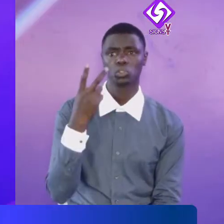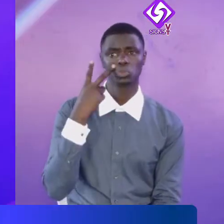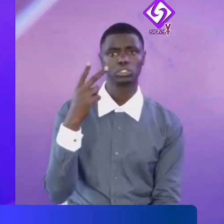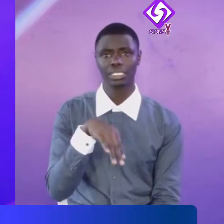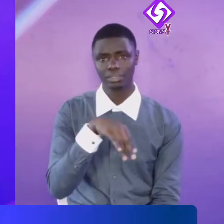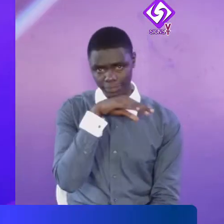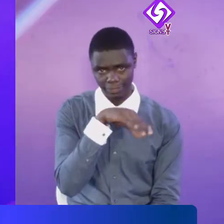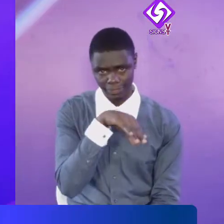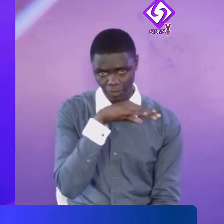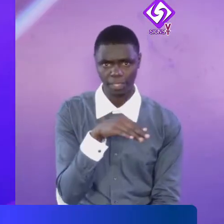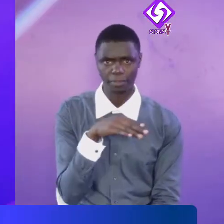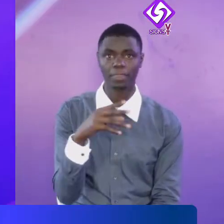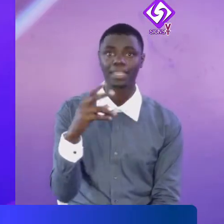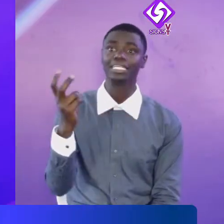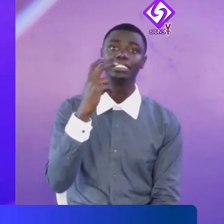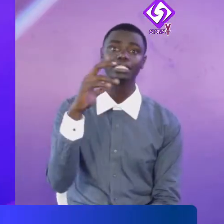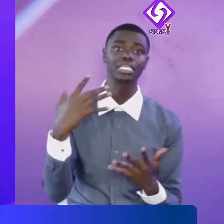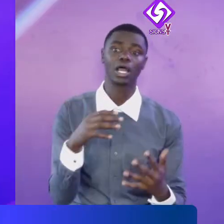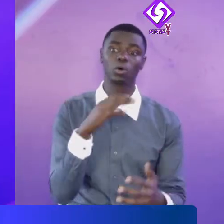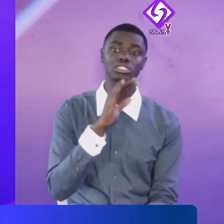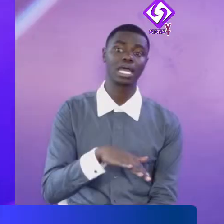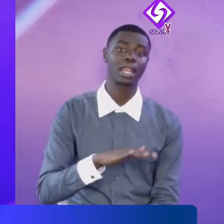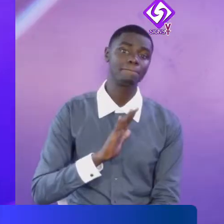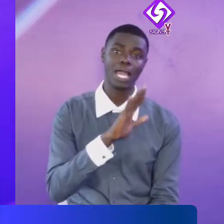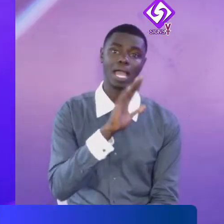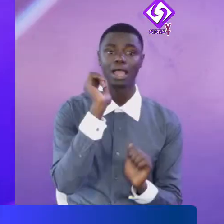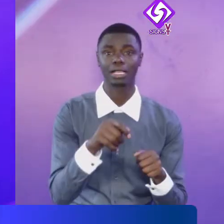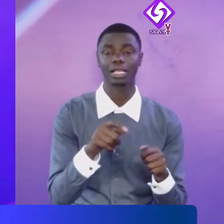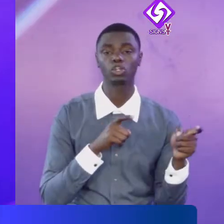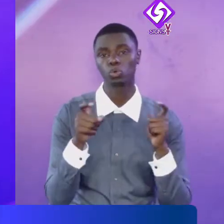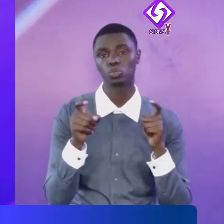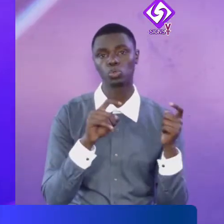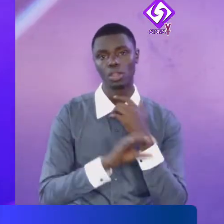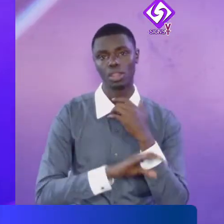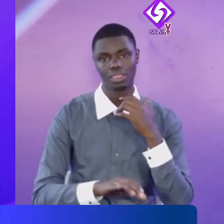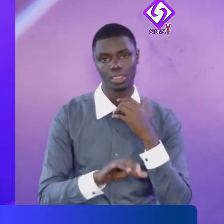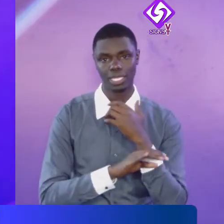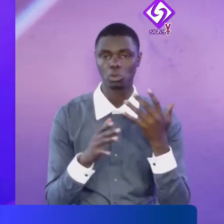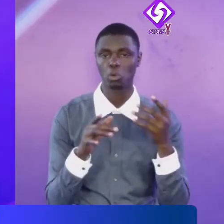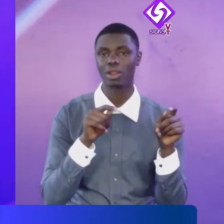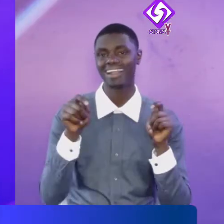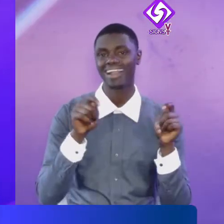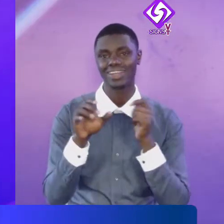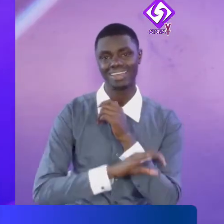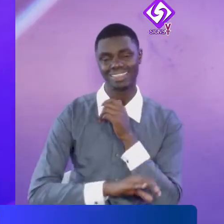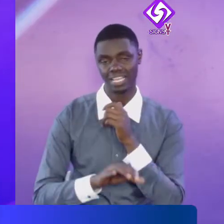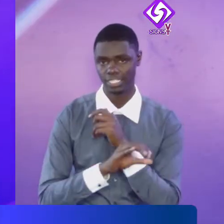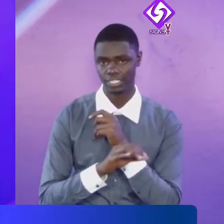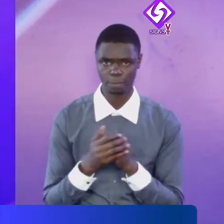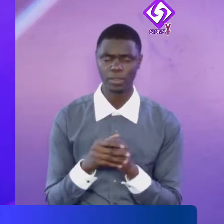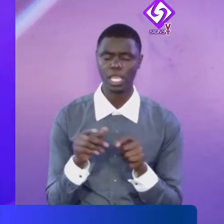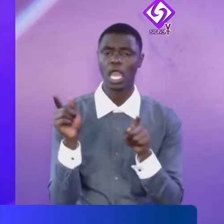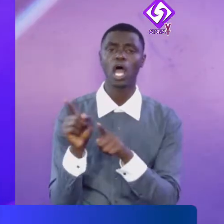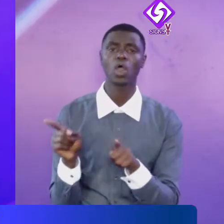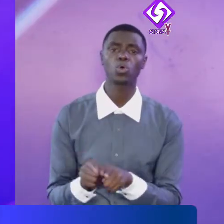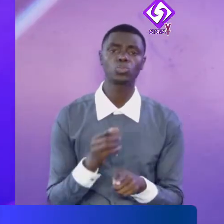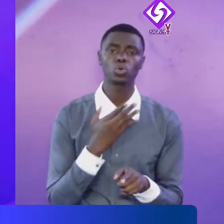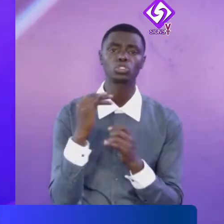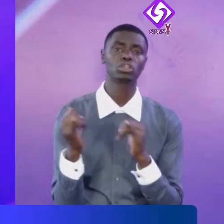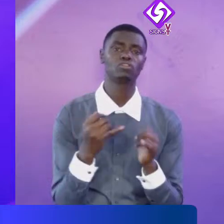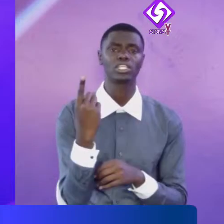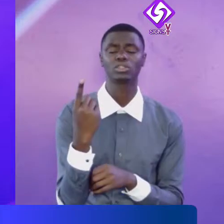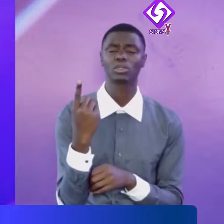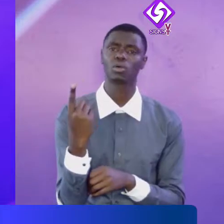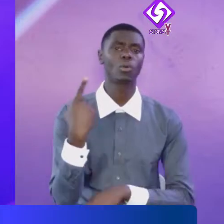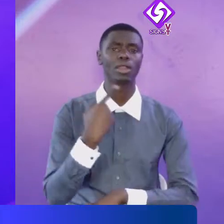Raila see how his son can run this country or govern this country. I also want to invite him one day for